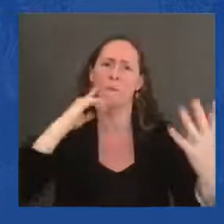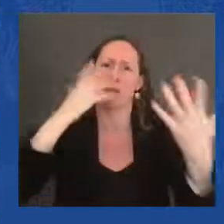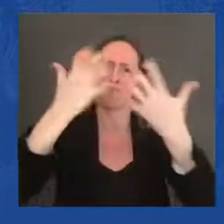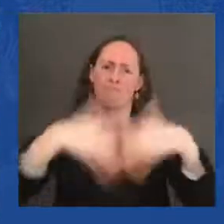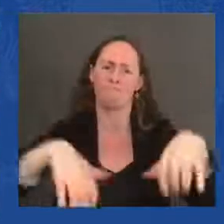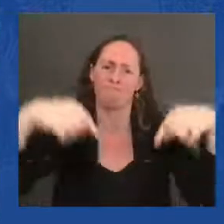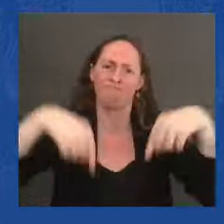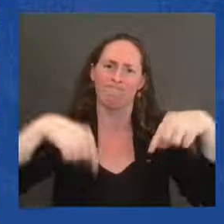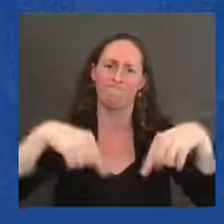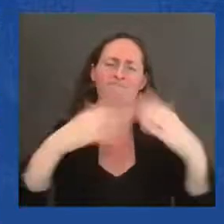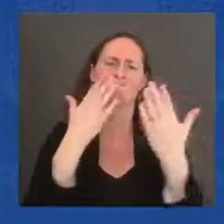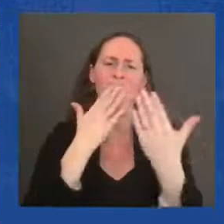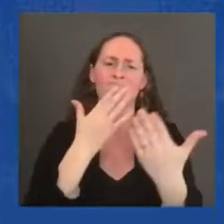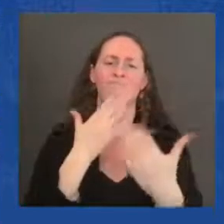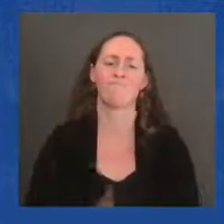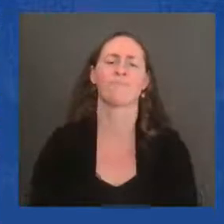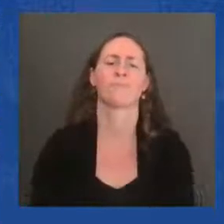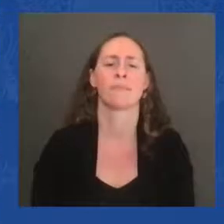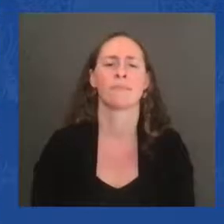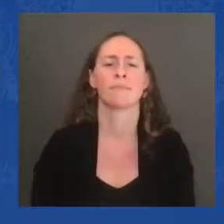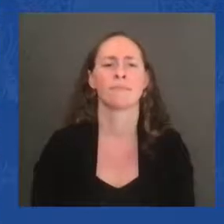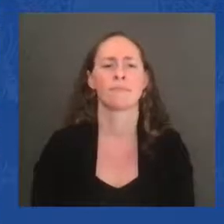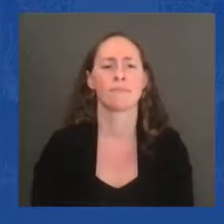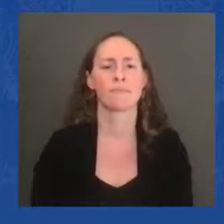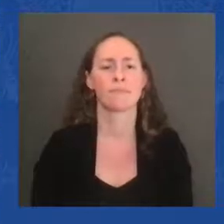you're crazy too.